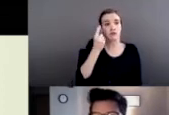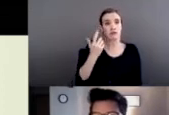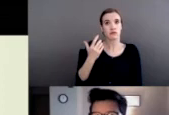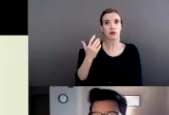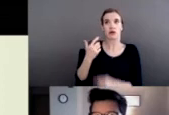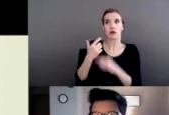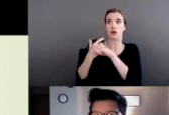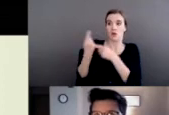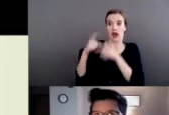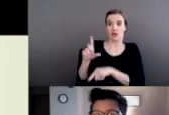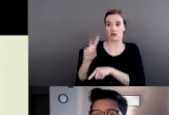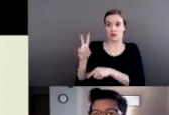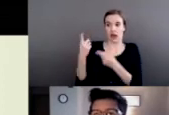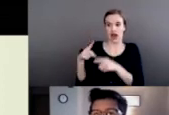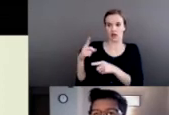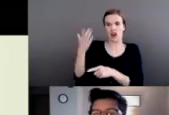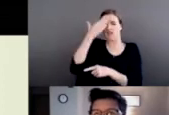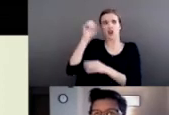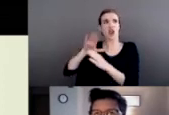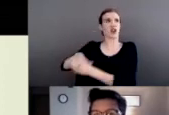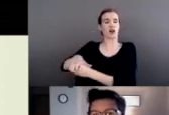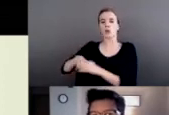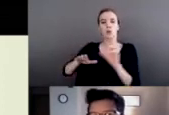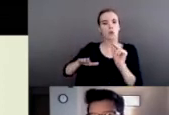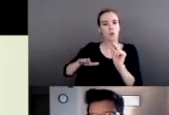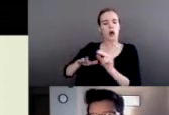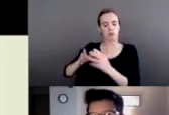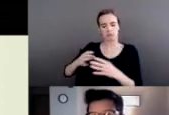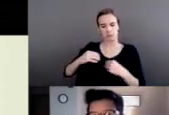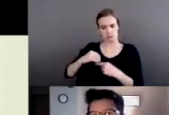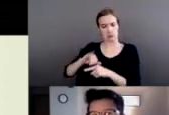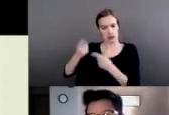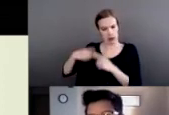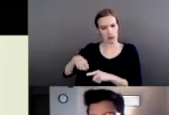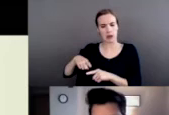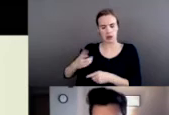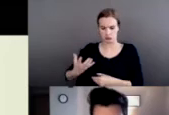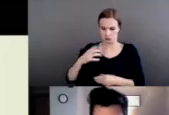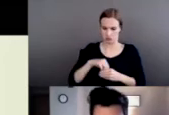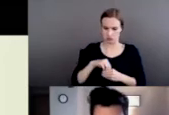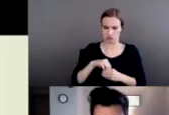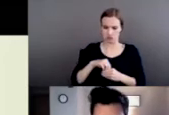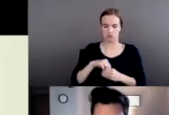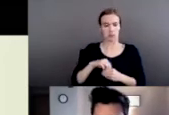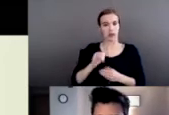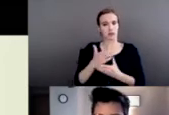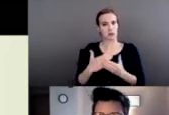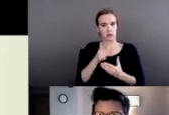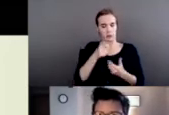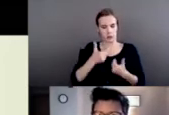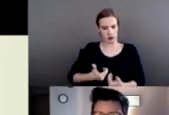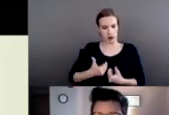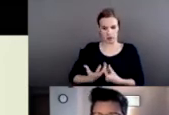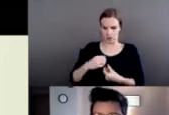become a part of you, and hopefully it doesn't continue to consume all of you. But overall,